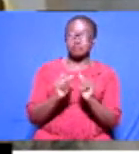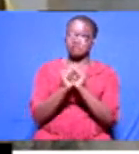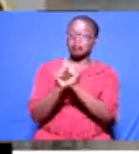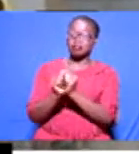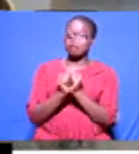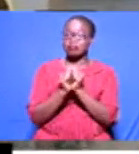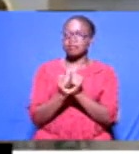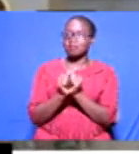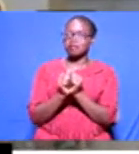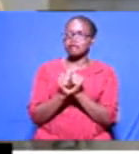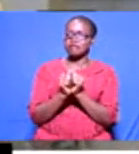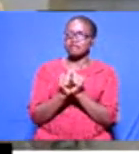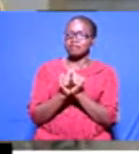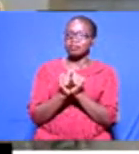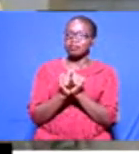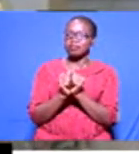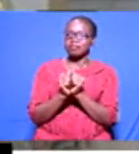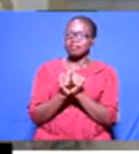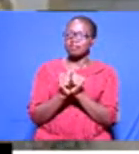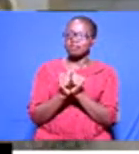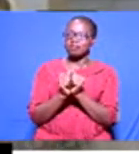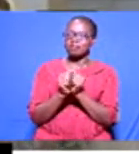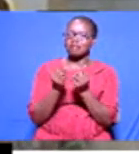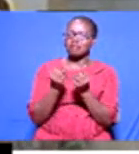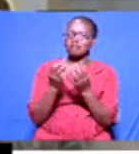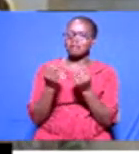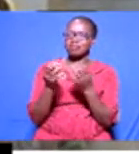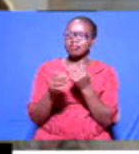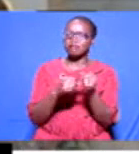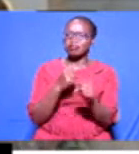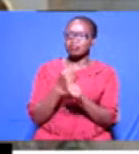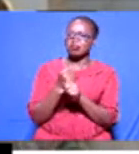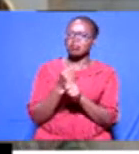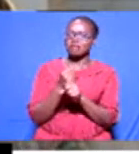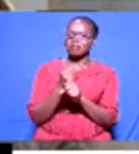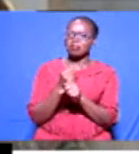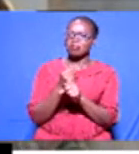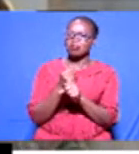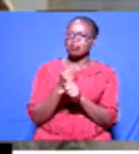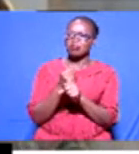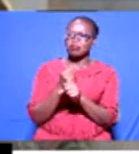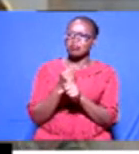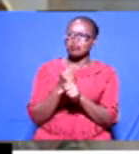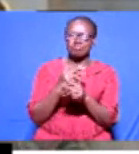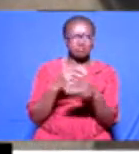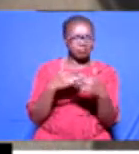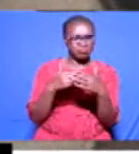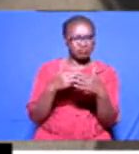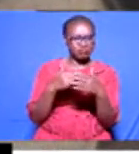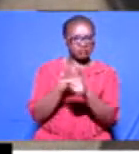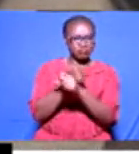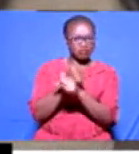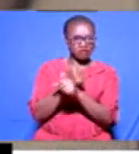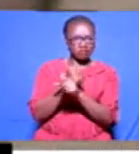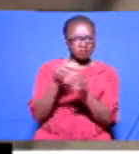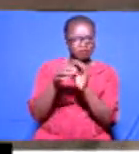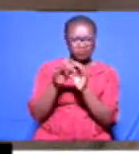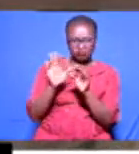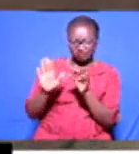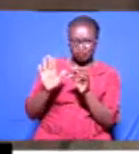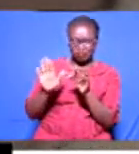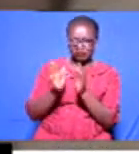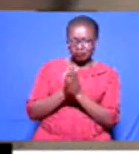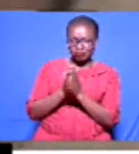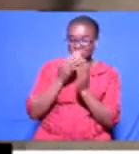na mzee kwa miaka mingi sana. The close protective unit ile yake. John